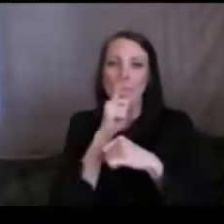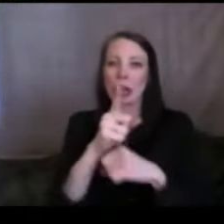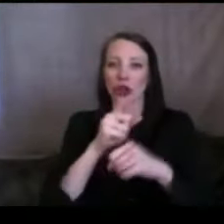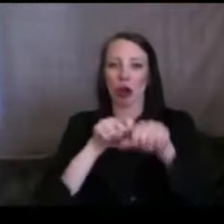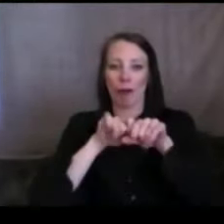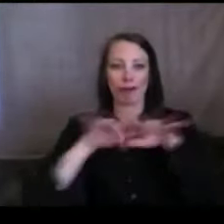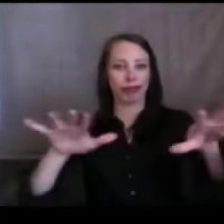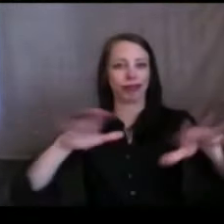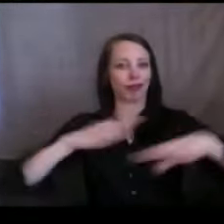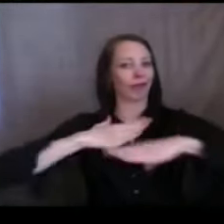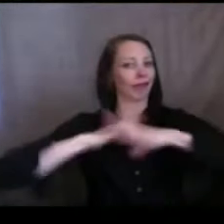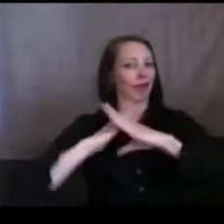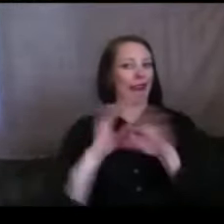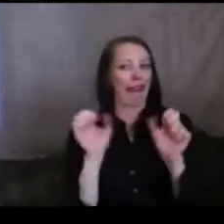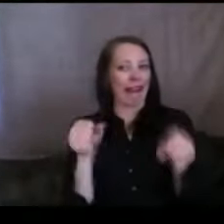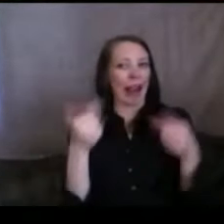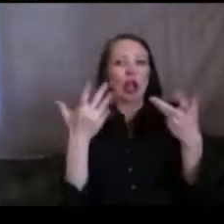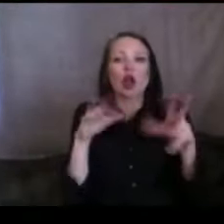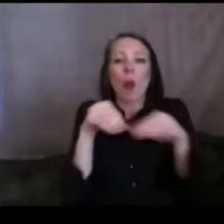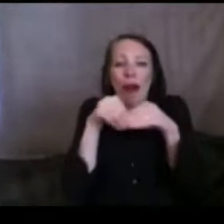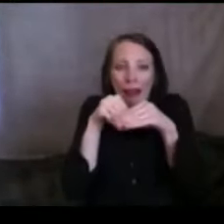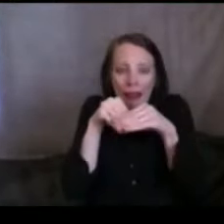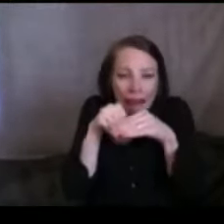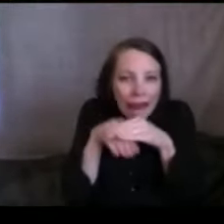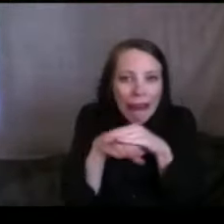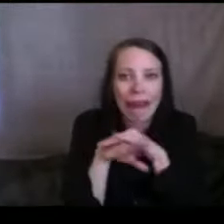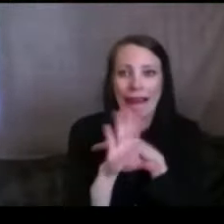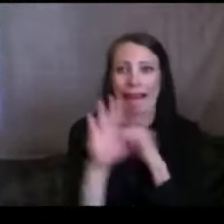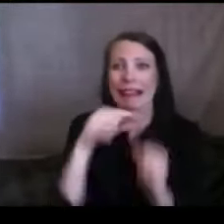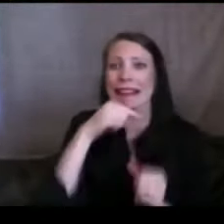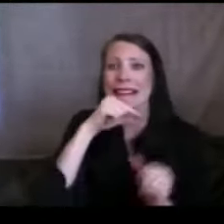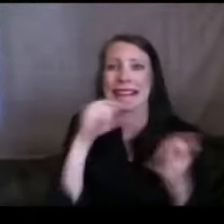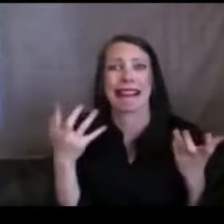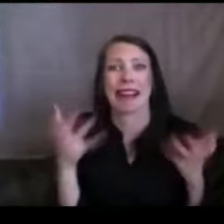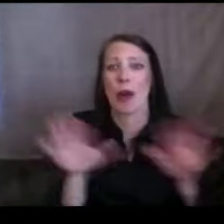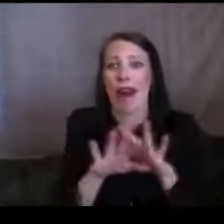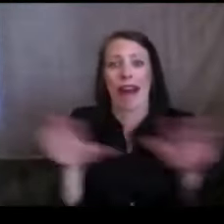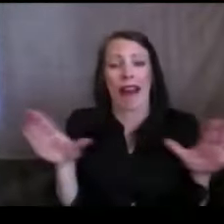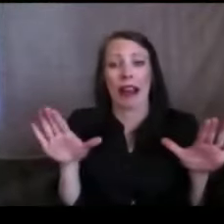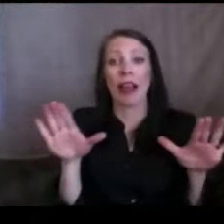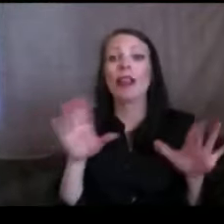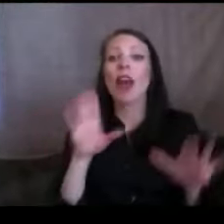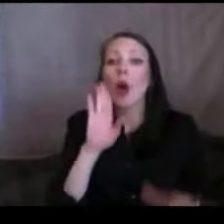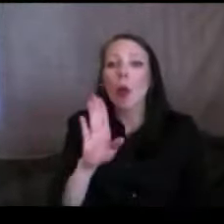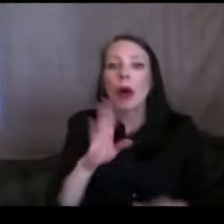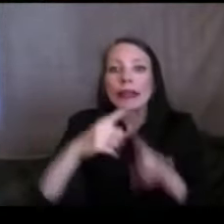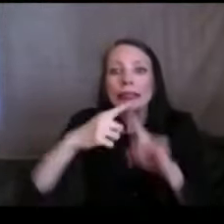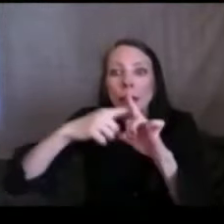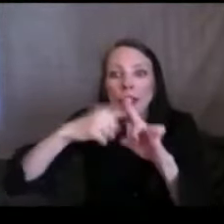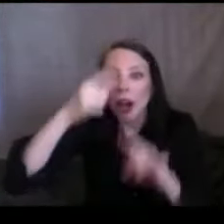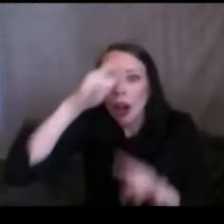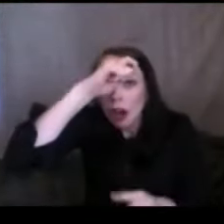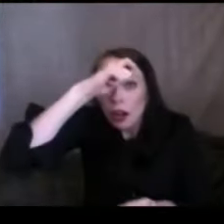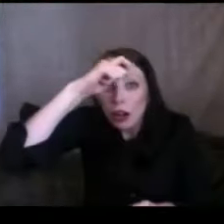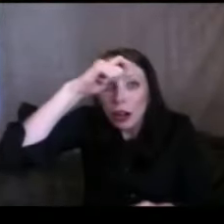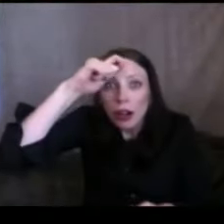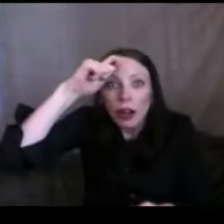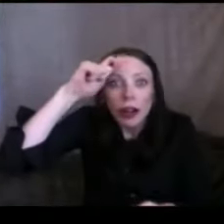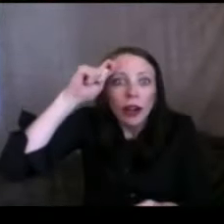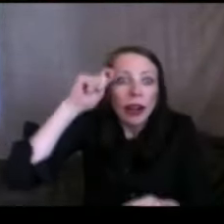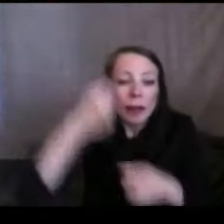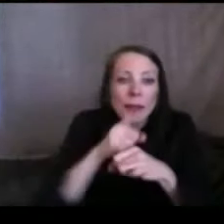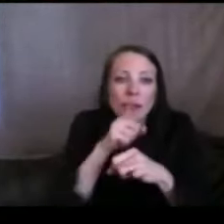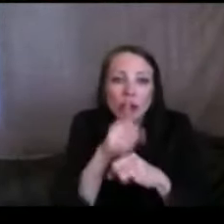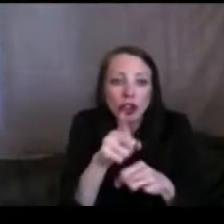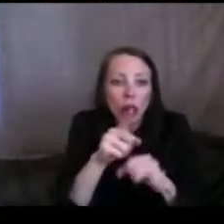from entering our workplace and impacting our team members, including temperature screening for all who enter the plant, masks